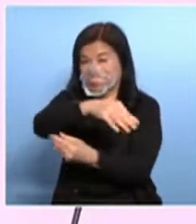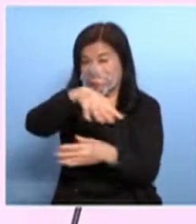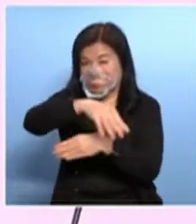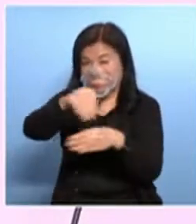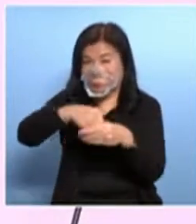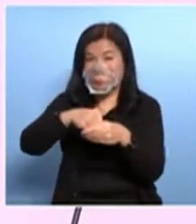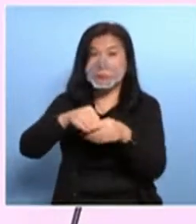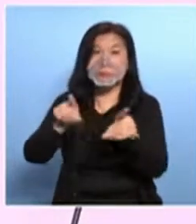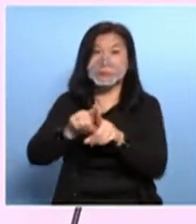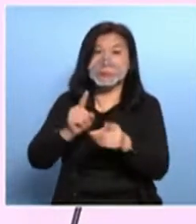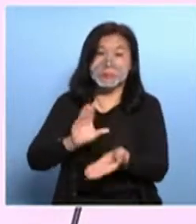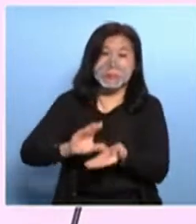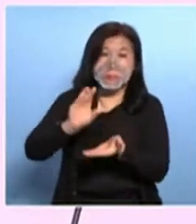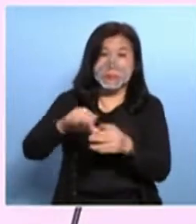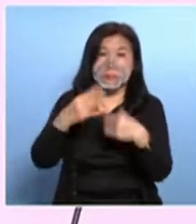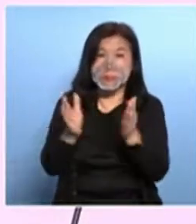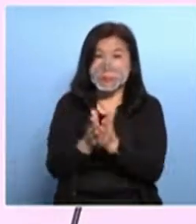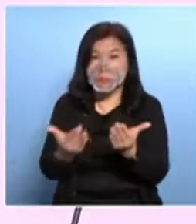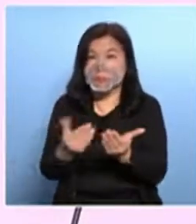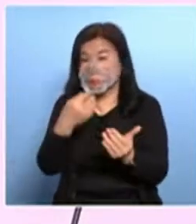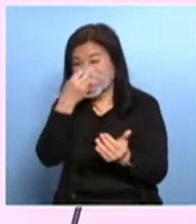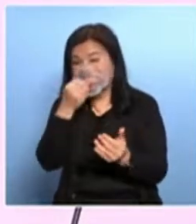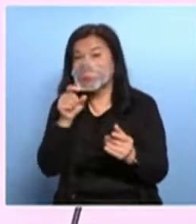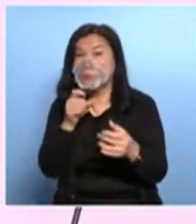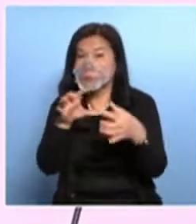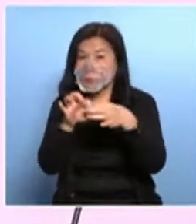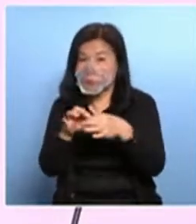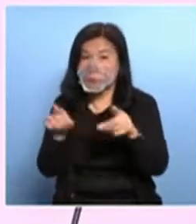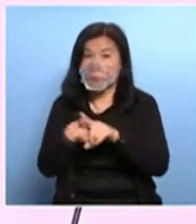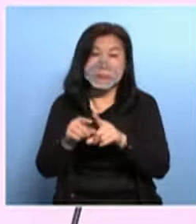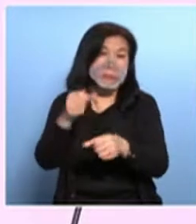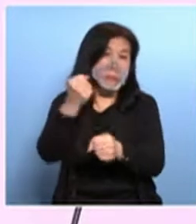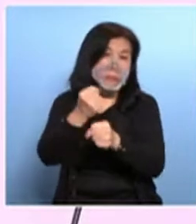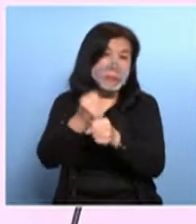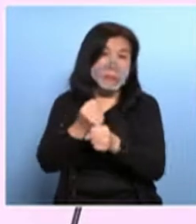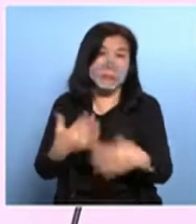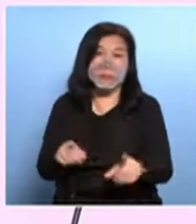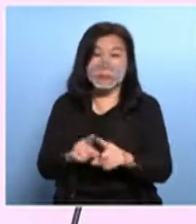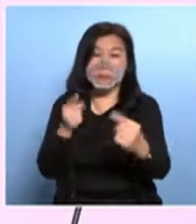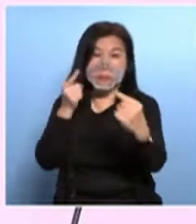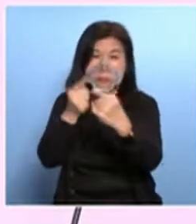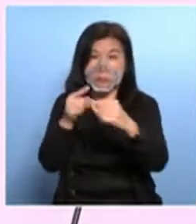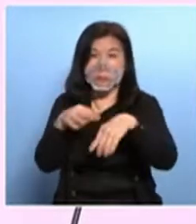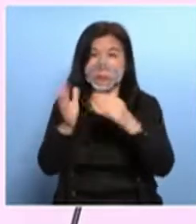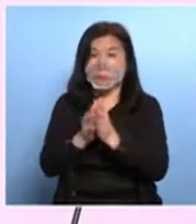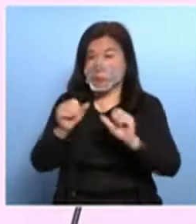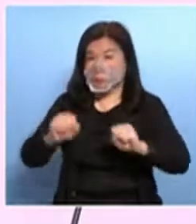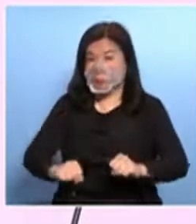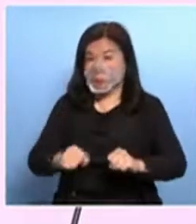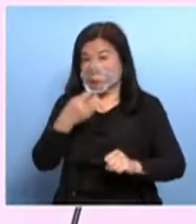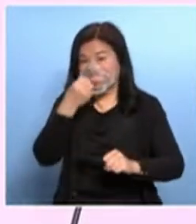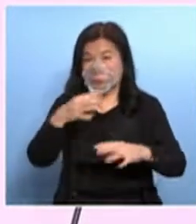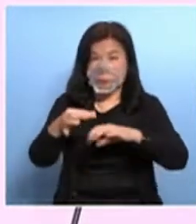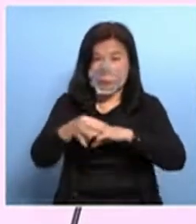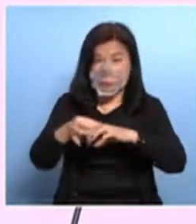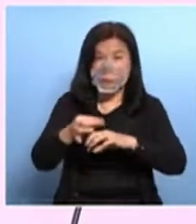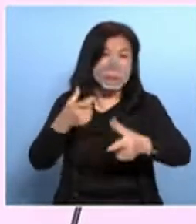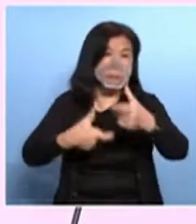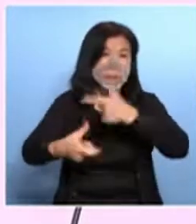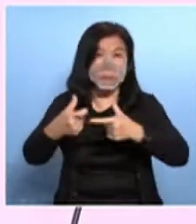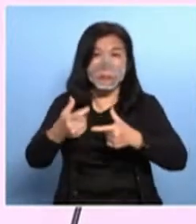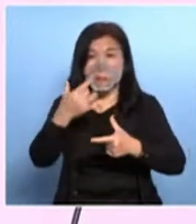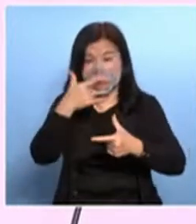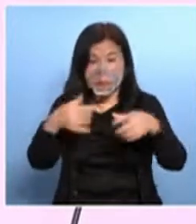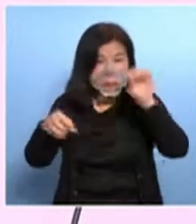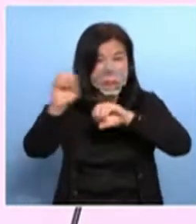investments in projects with a Hong Kong nexus. The aim is to consolidate Hong Kong's status as a financial, commercial, and I&T